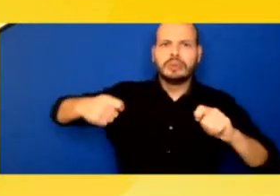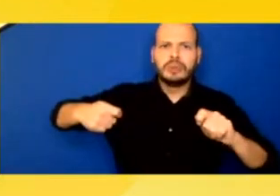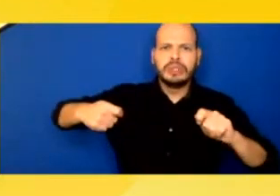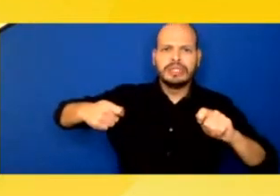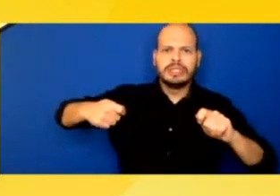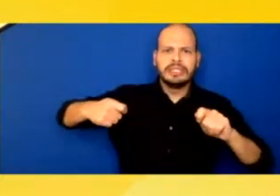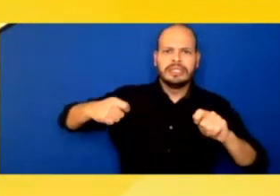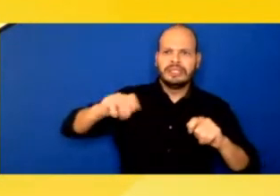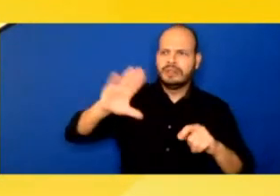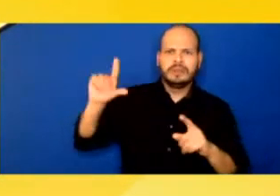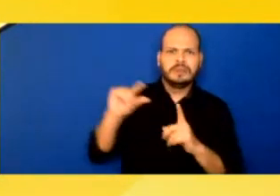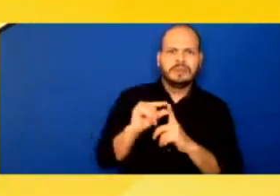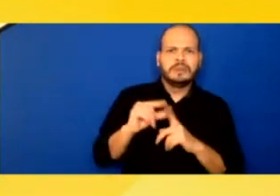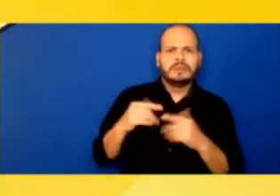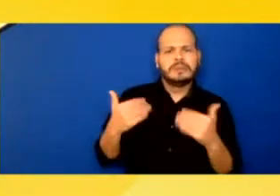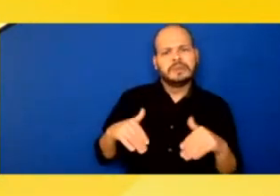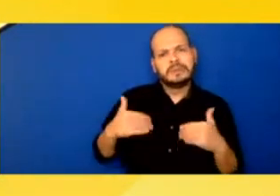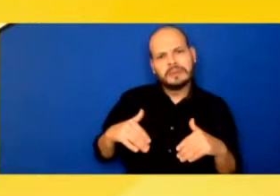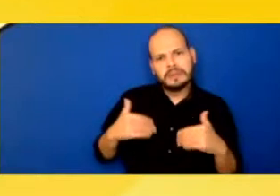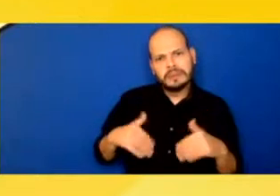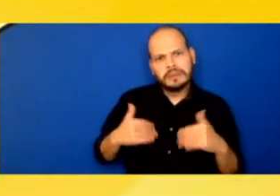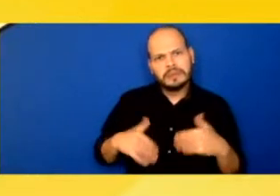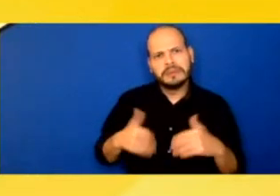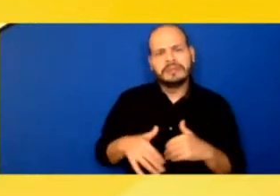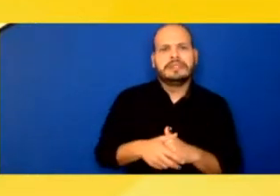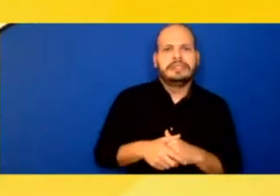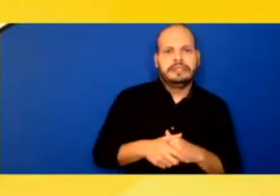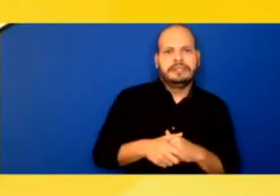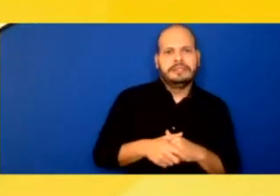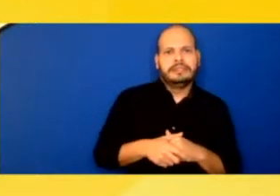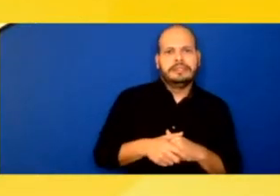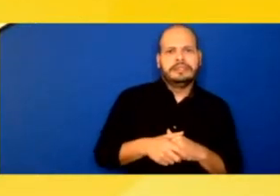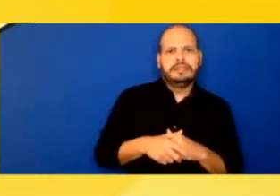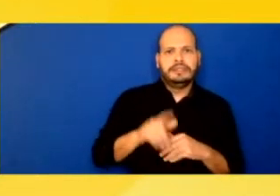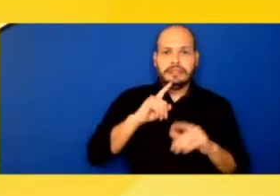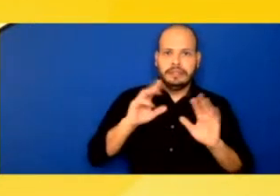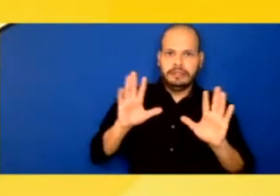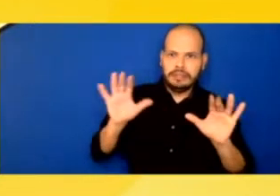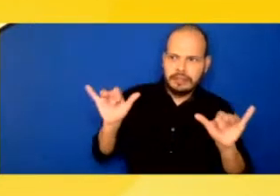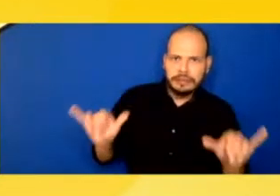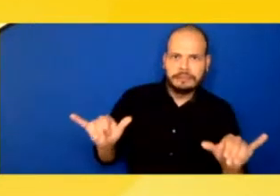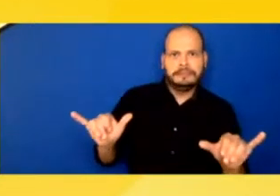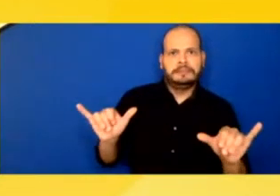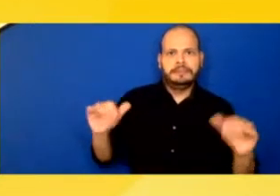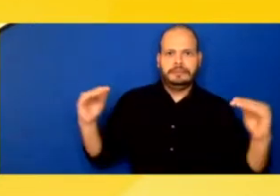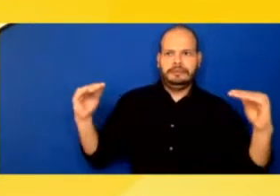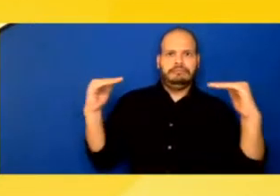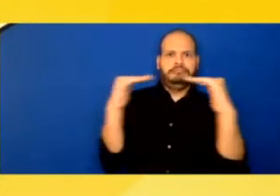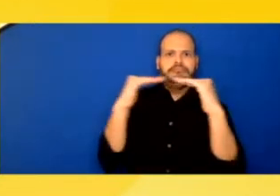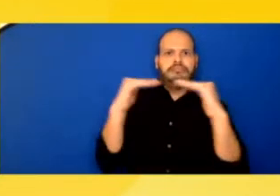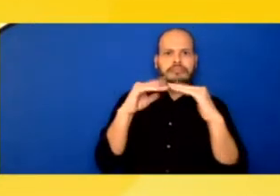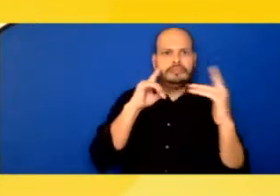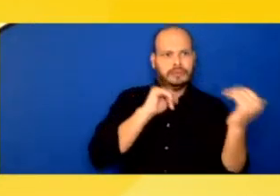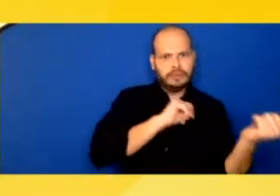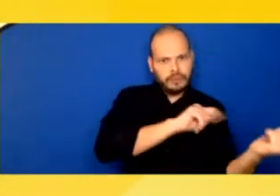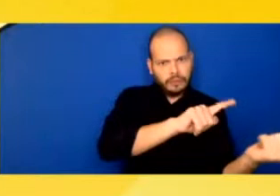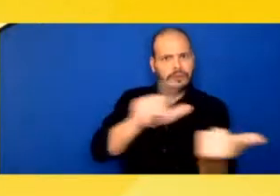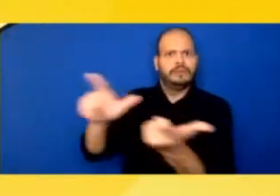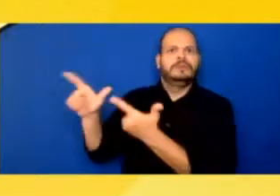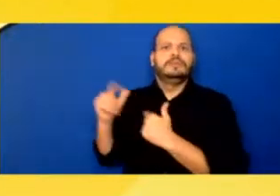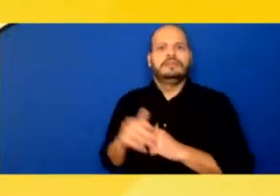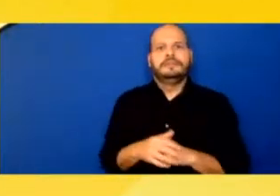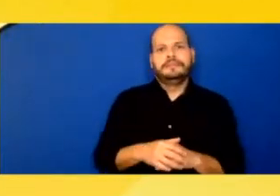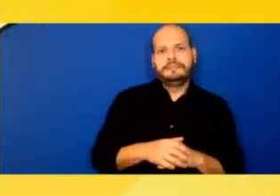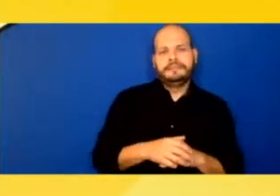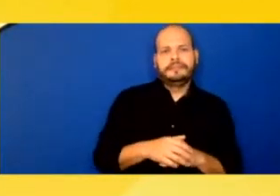alone, so that you may live abundantly in the land. This theme of abundant life is on the ballot